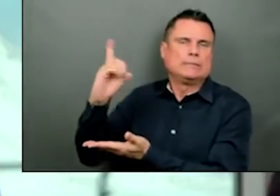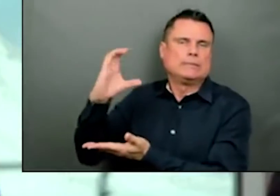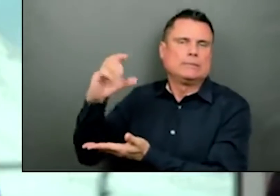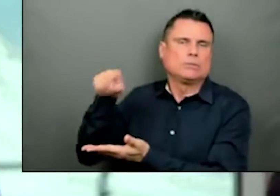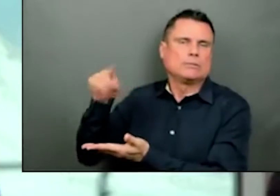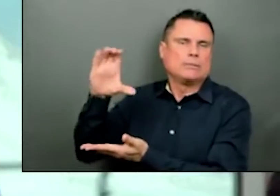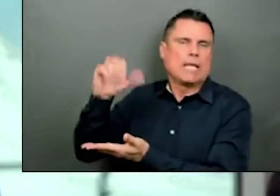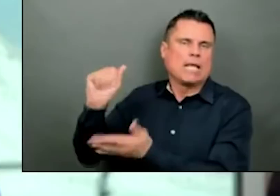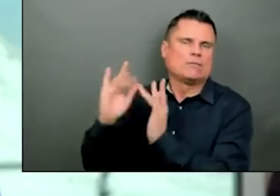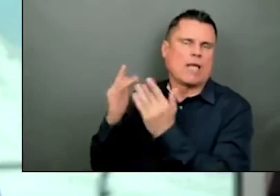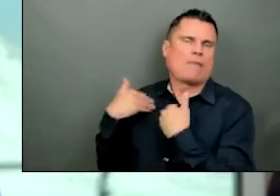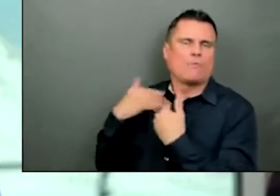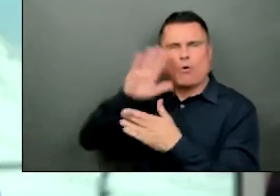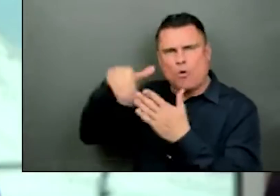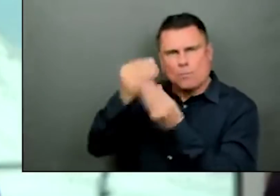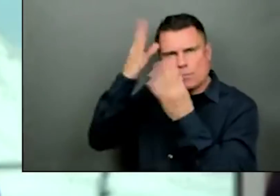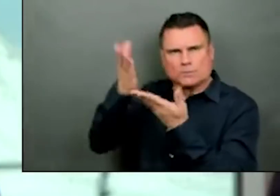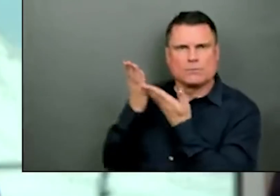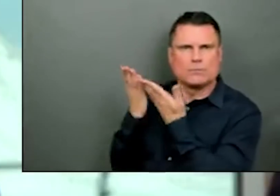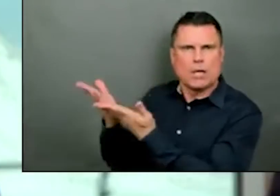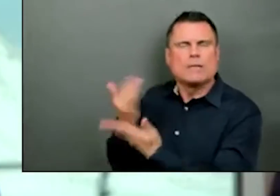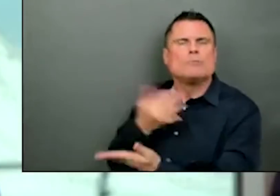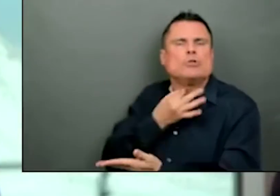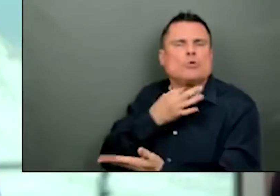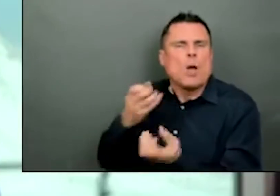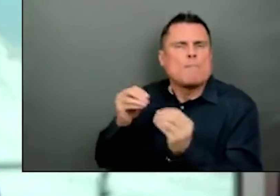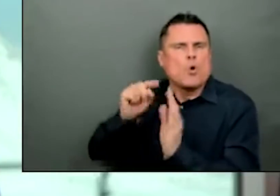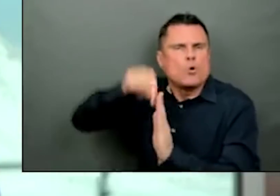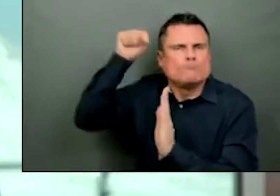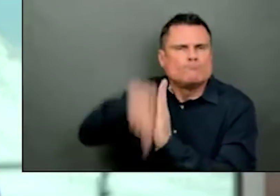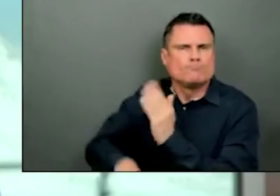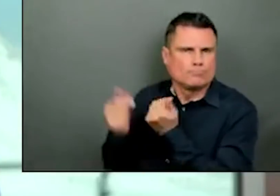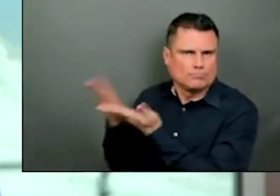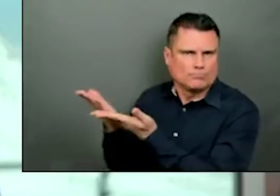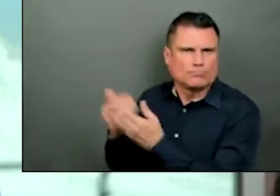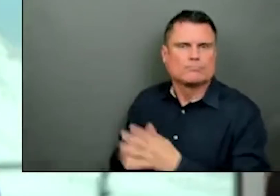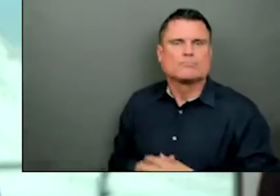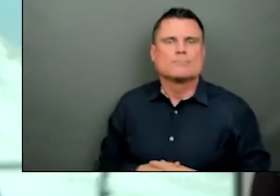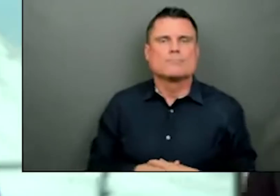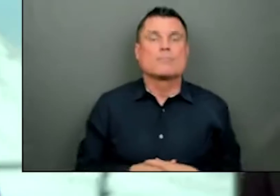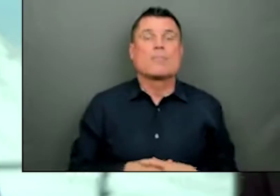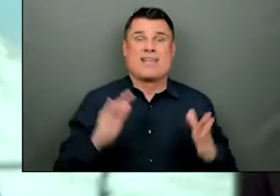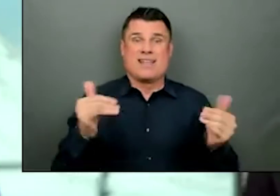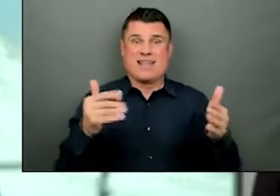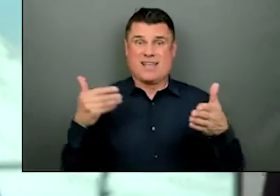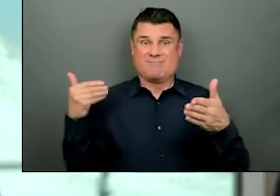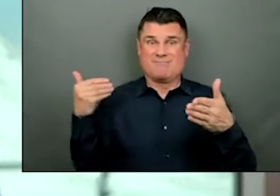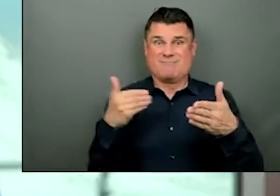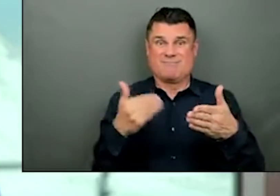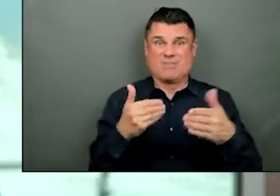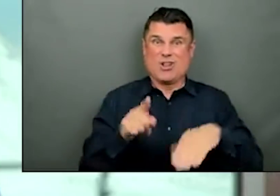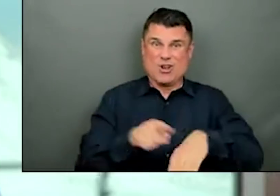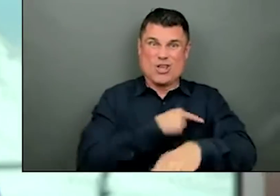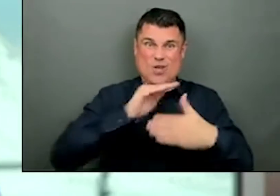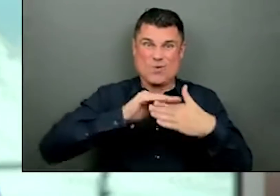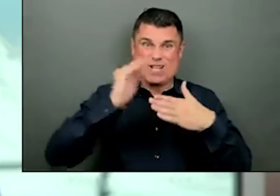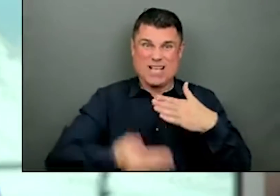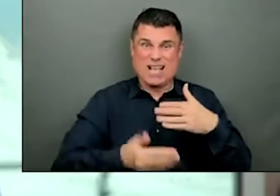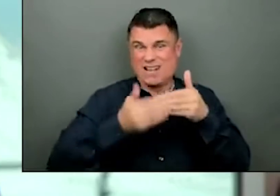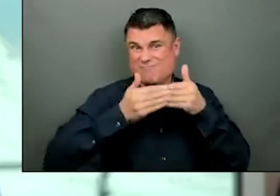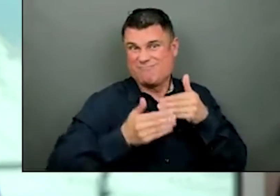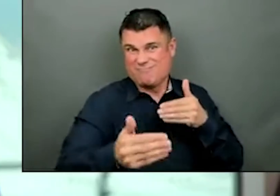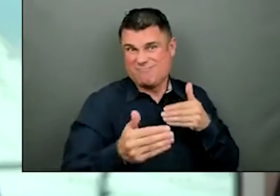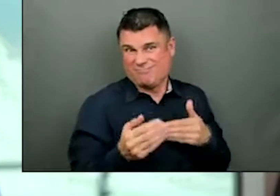So as we come into this long weekend, all of us recognize our need to connect, and it has been